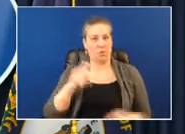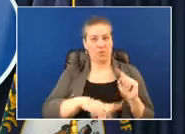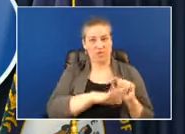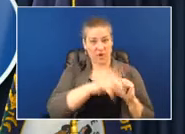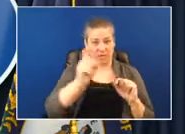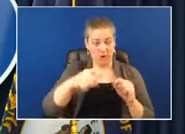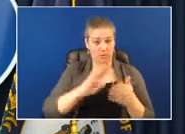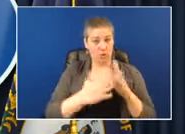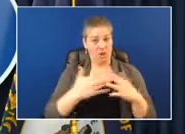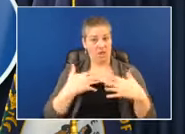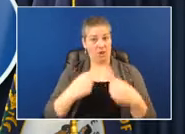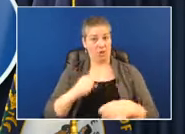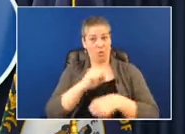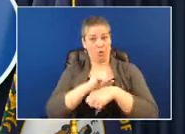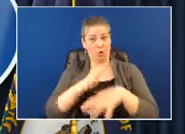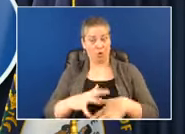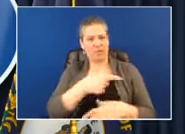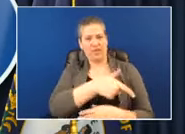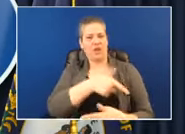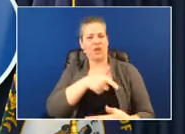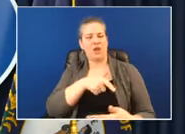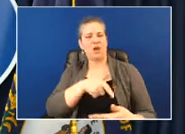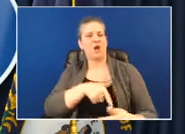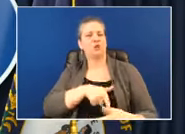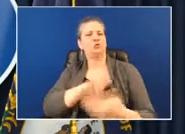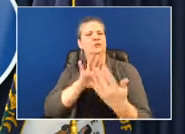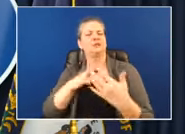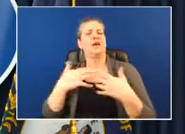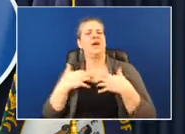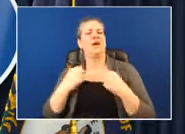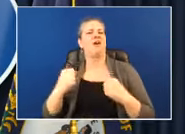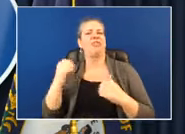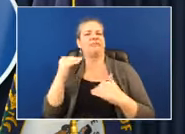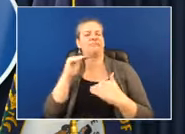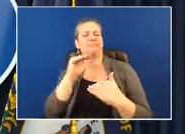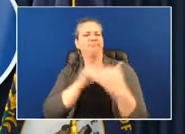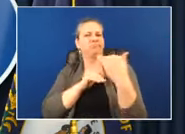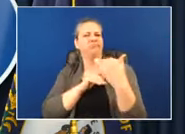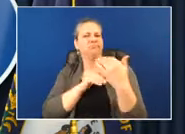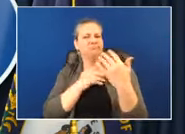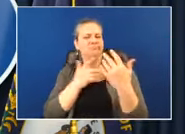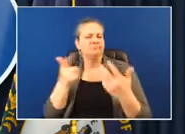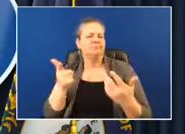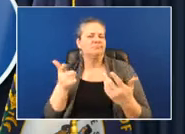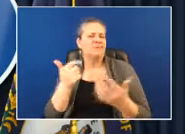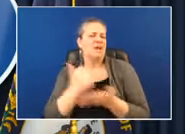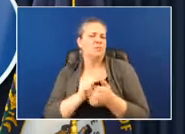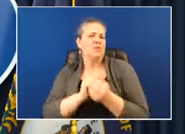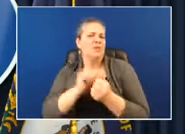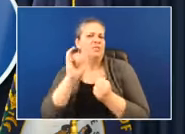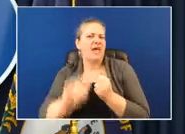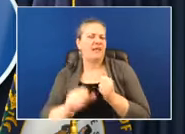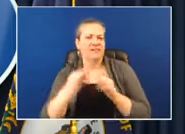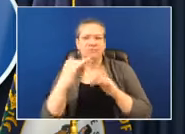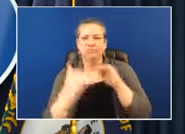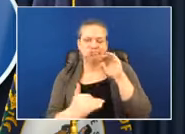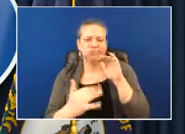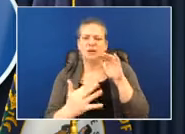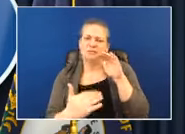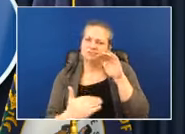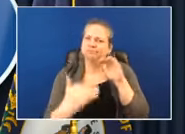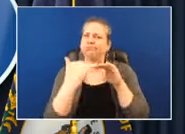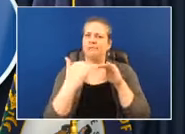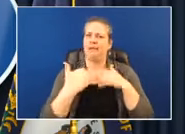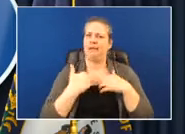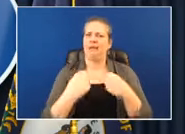workers also address the health disparities that we hear so much about. They work in rural areas, clinics,